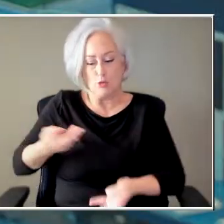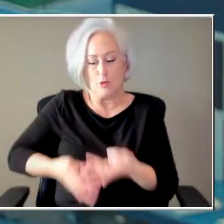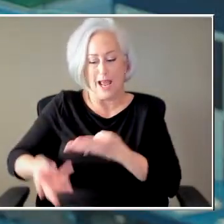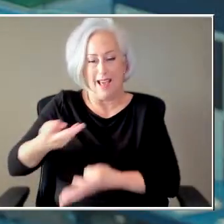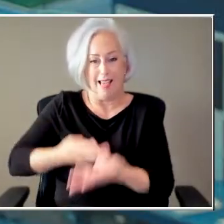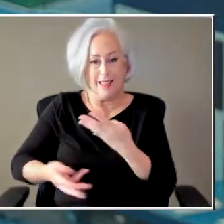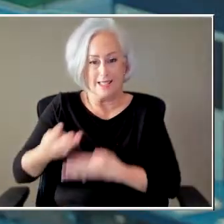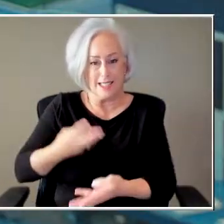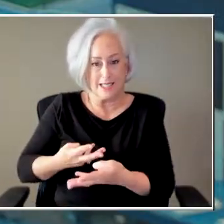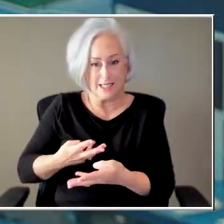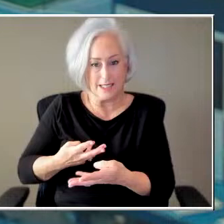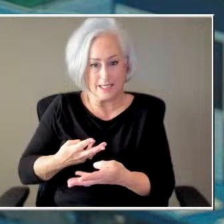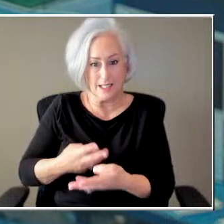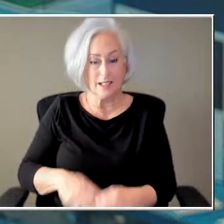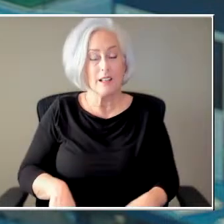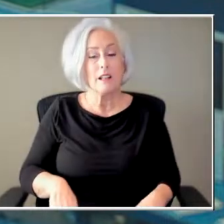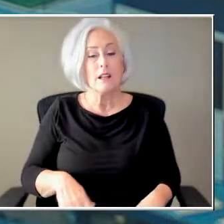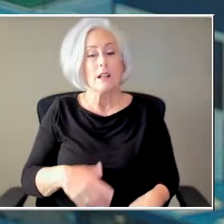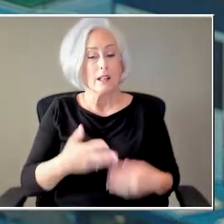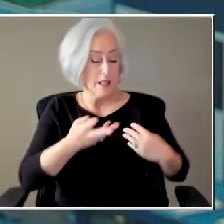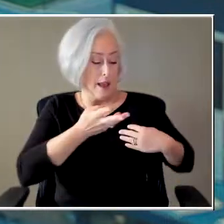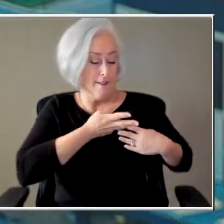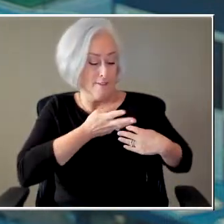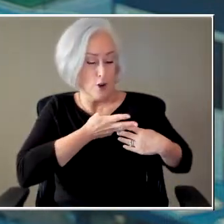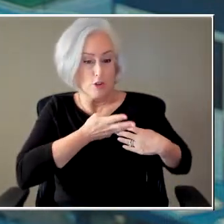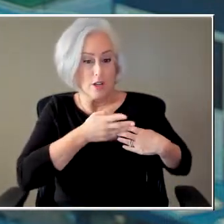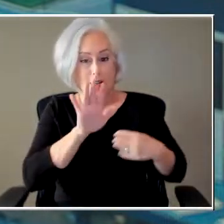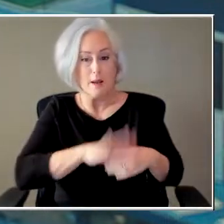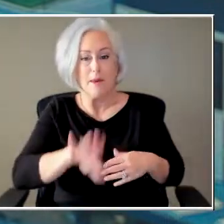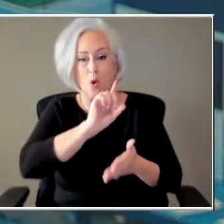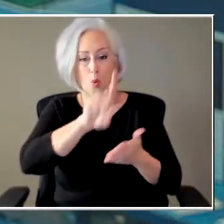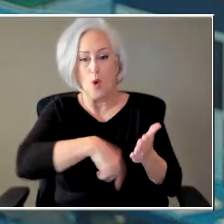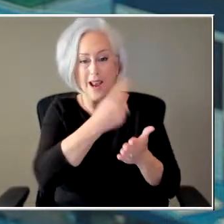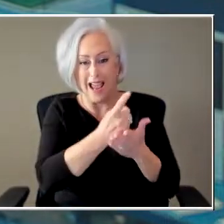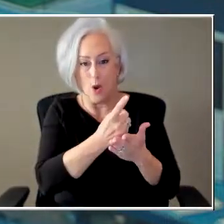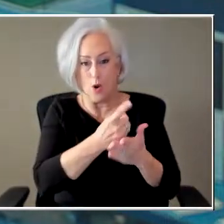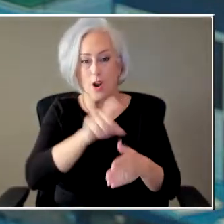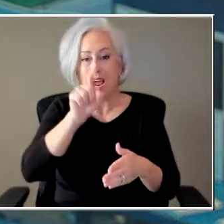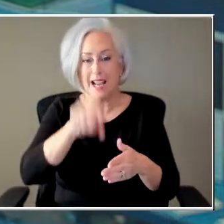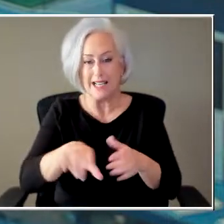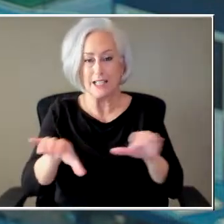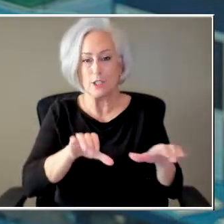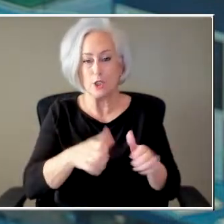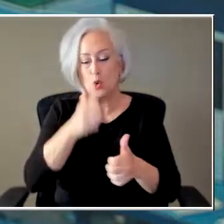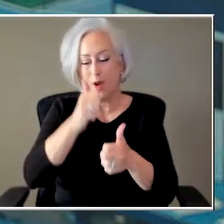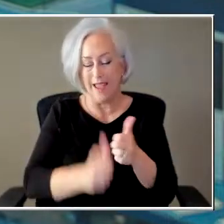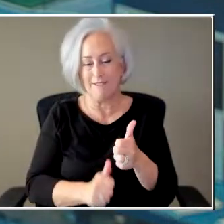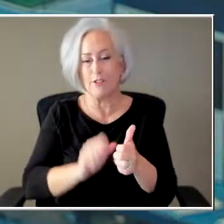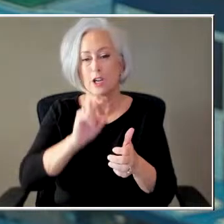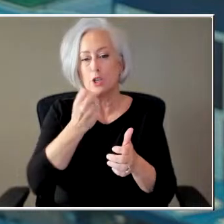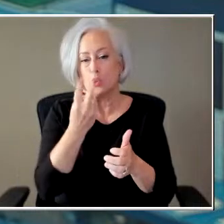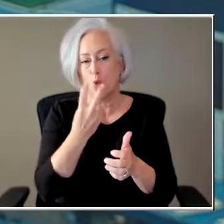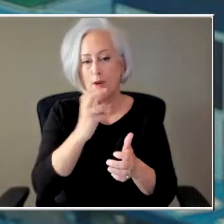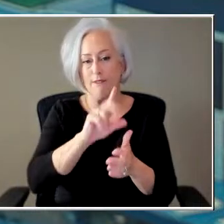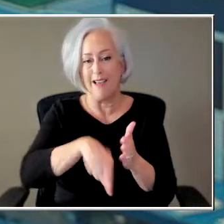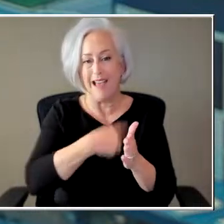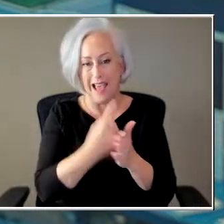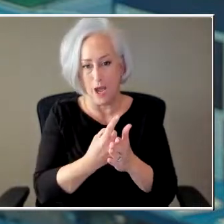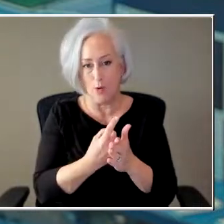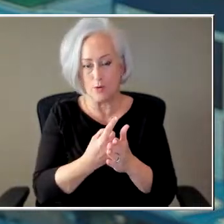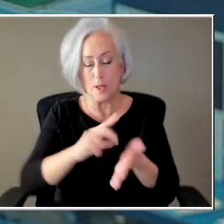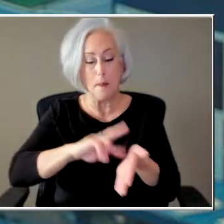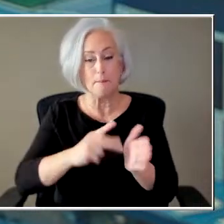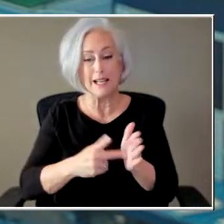only about, an hour, and I had to do it every 12 hours. So it was just, twice a day. And what